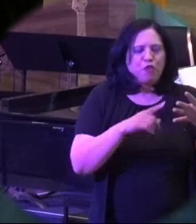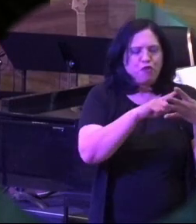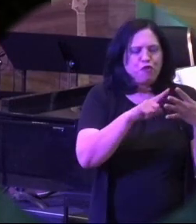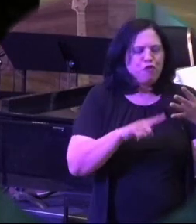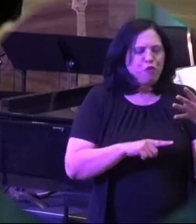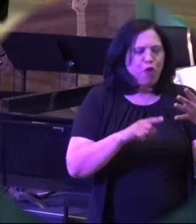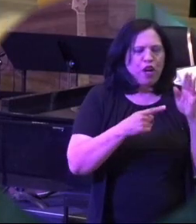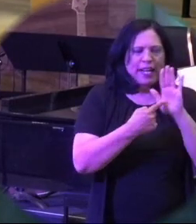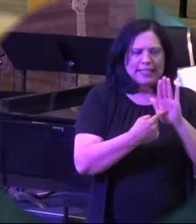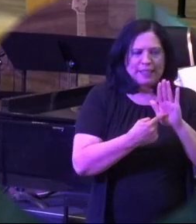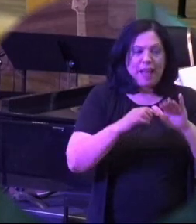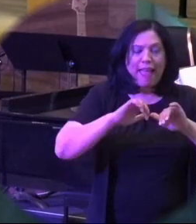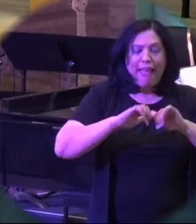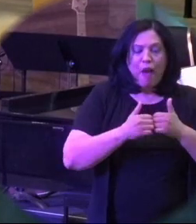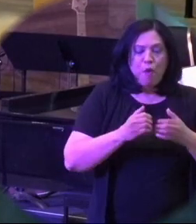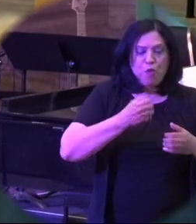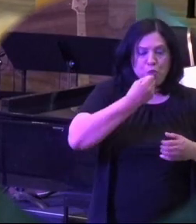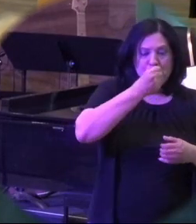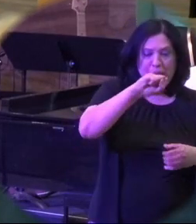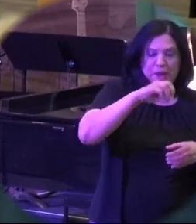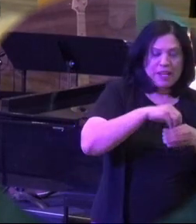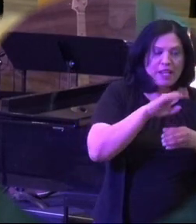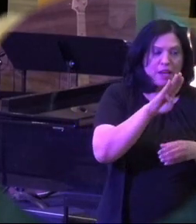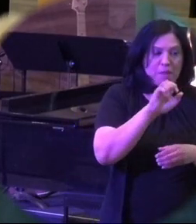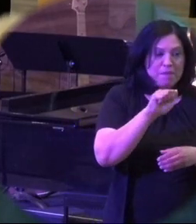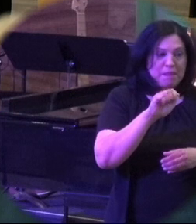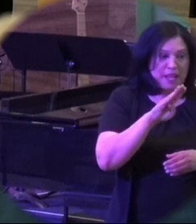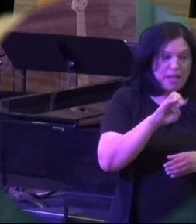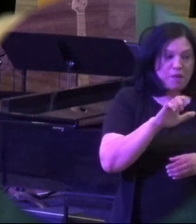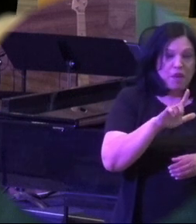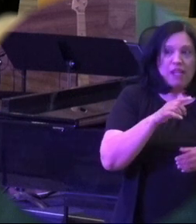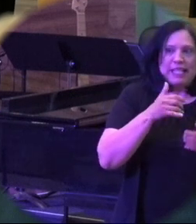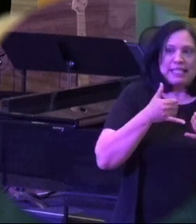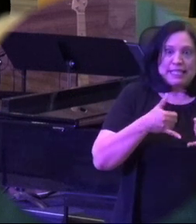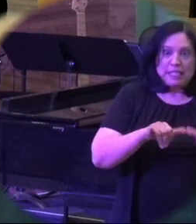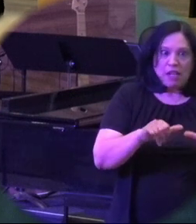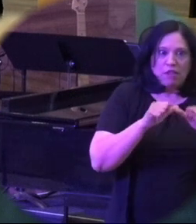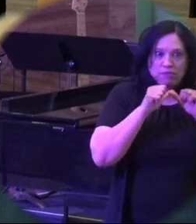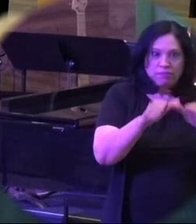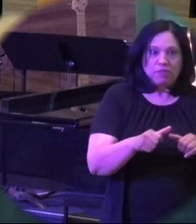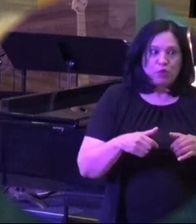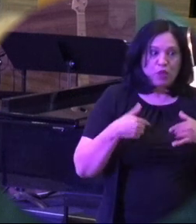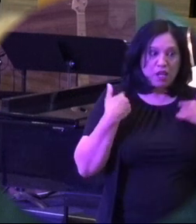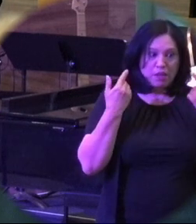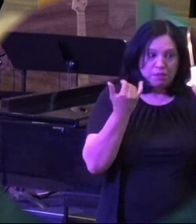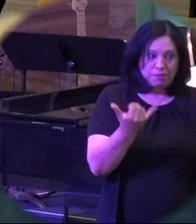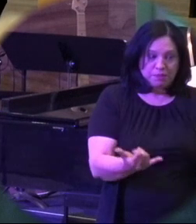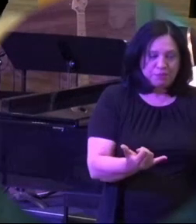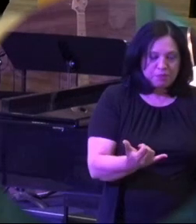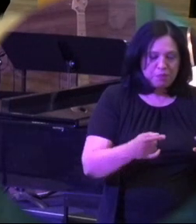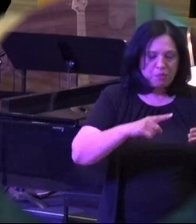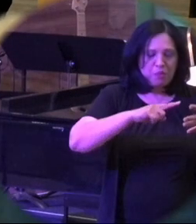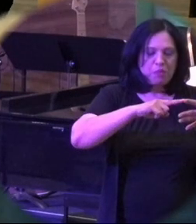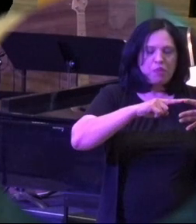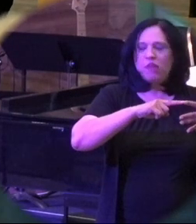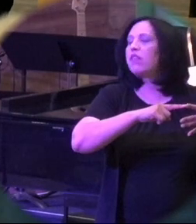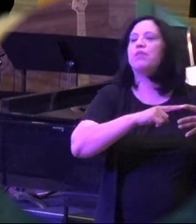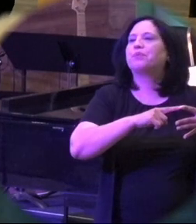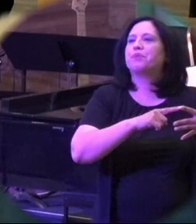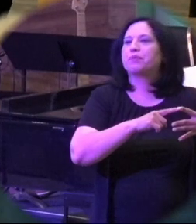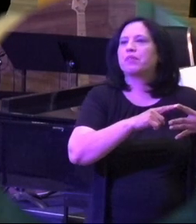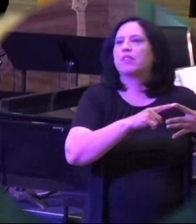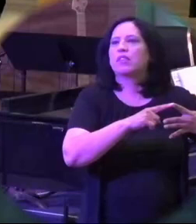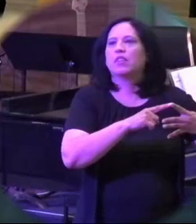the rebellion at Babel is alive and well in our world today. Here's the first example. It